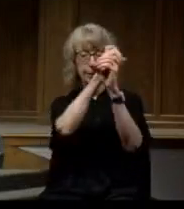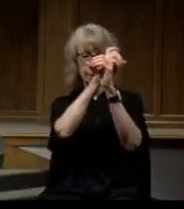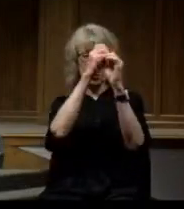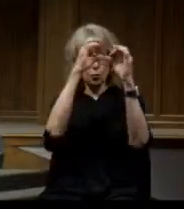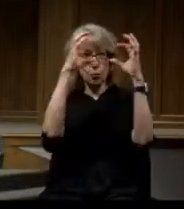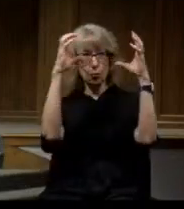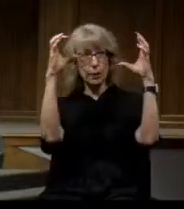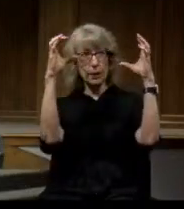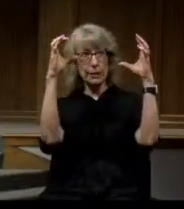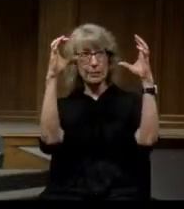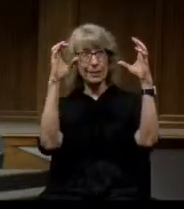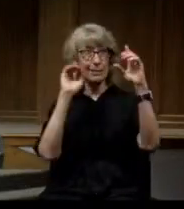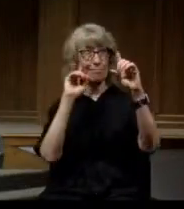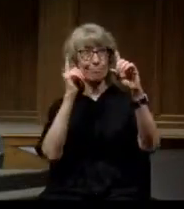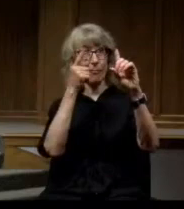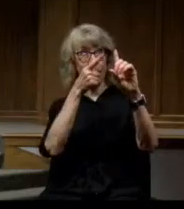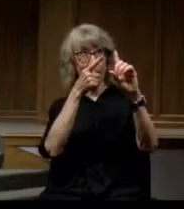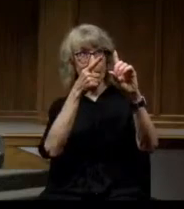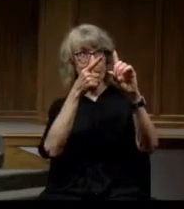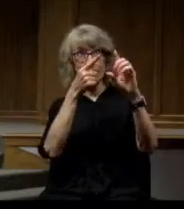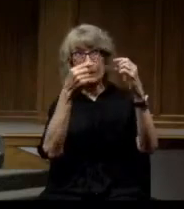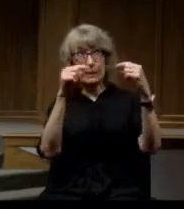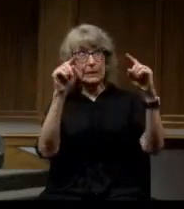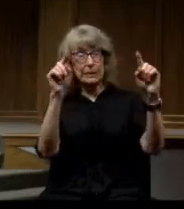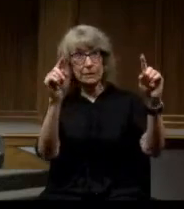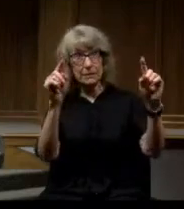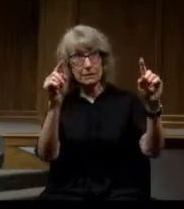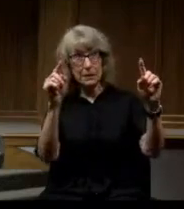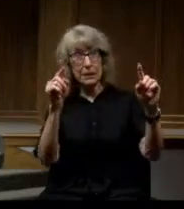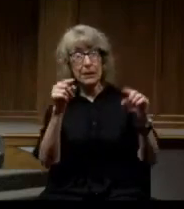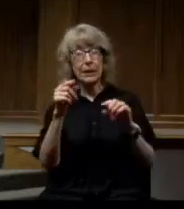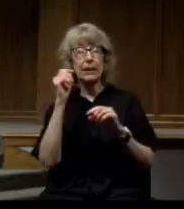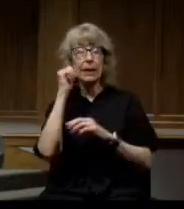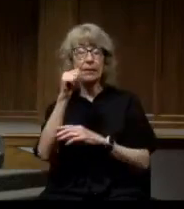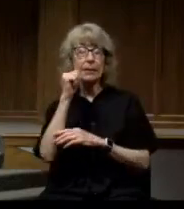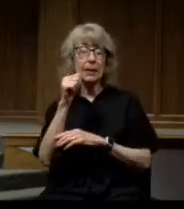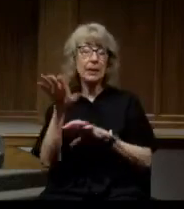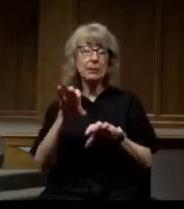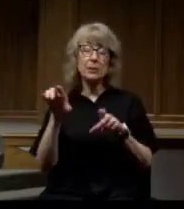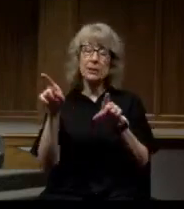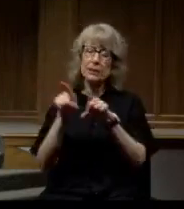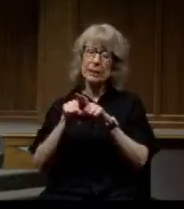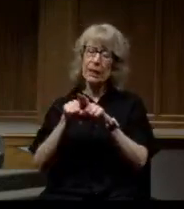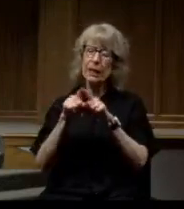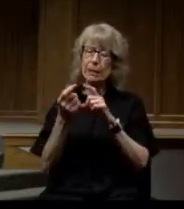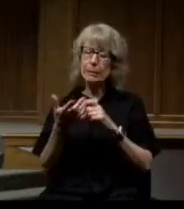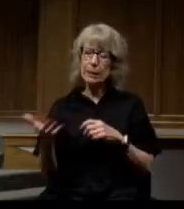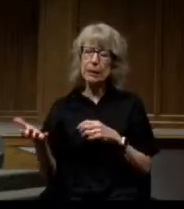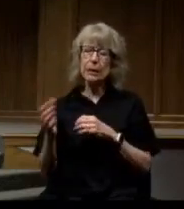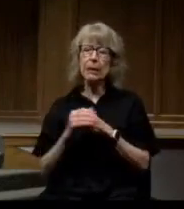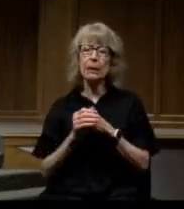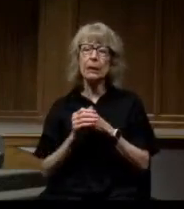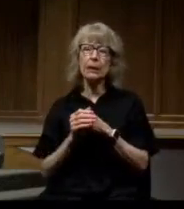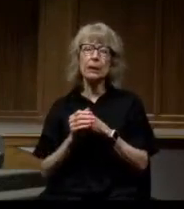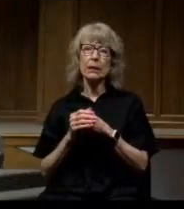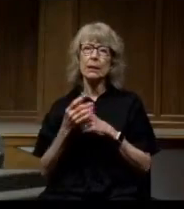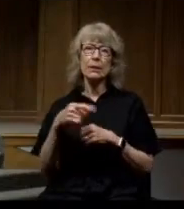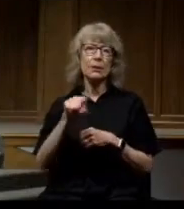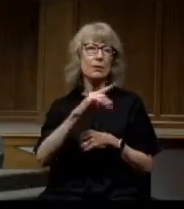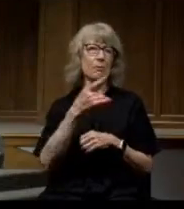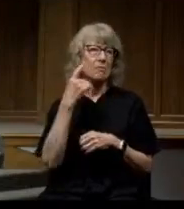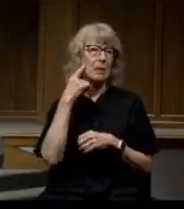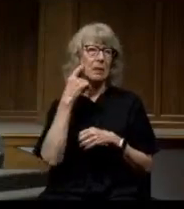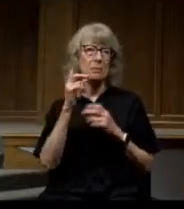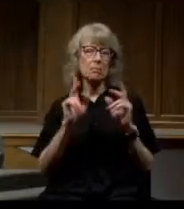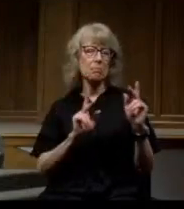long middle years of responsibility and duty, and day after day you're doing the same thing, and you feel taken for granted of, you feel like no one notices you, you feel underappreciated,